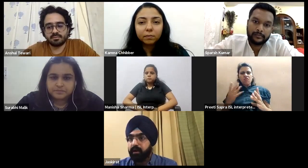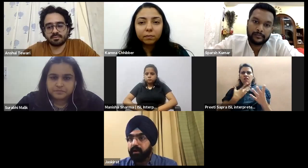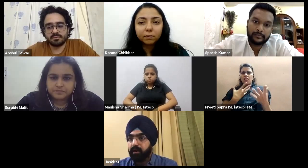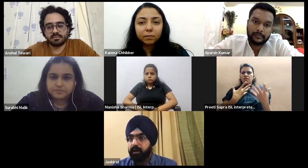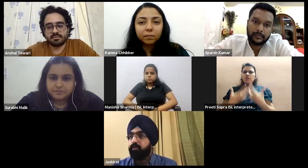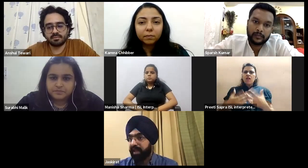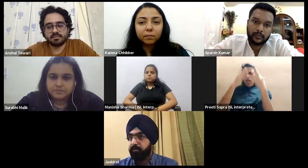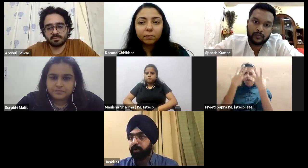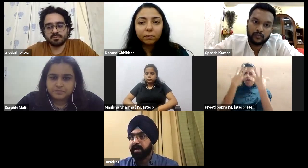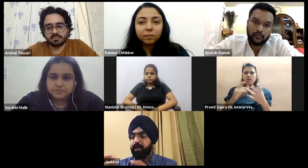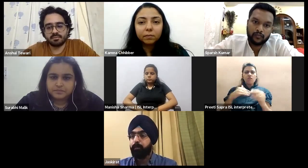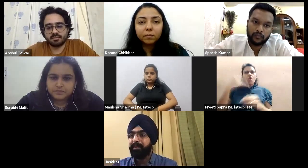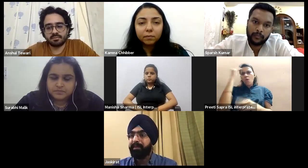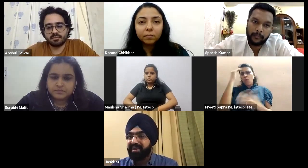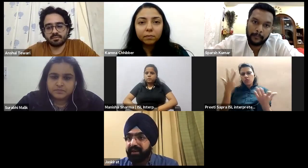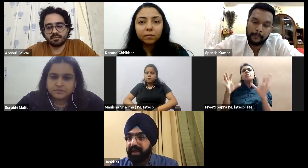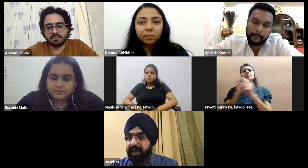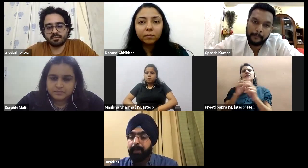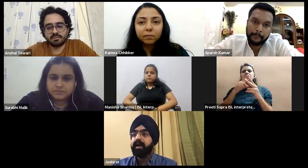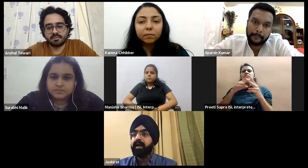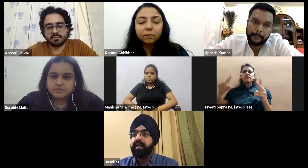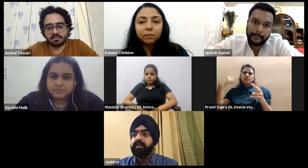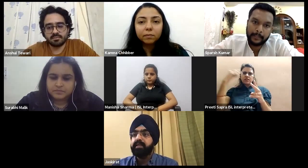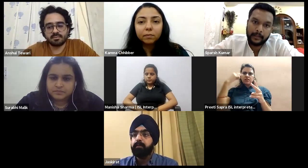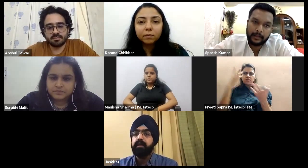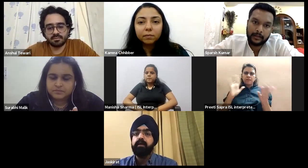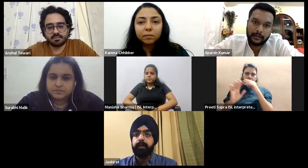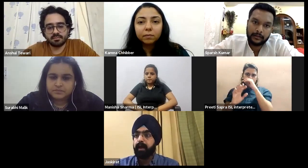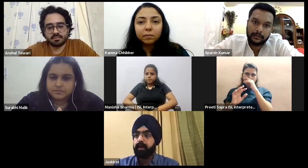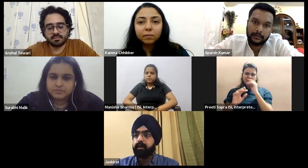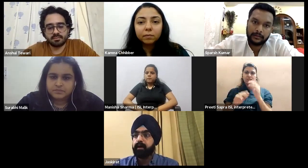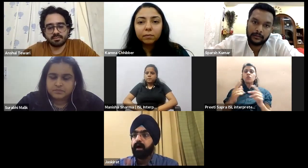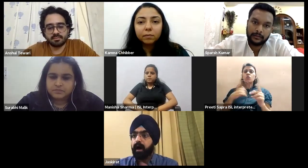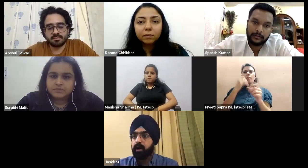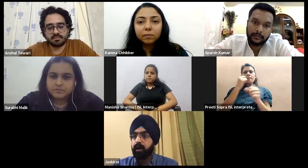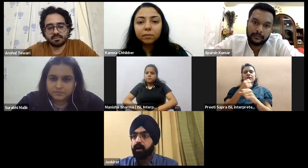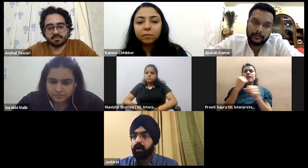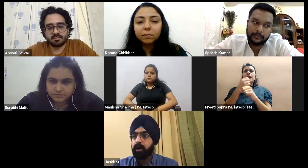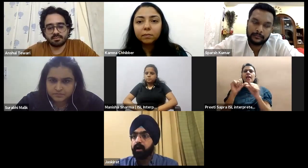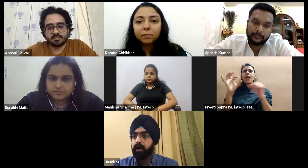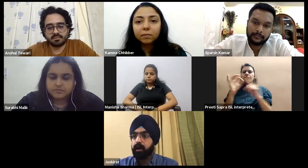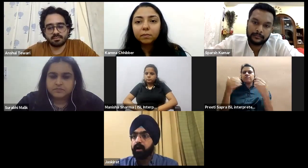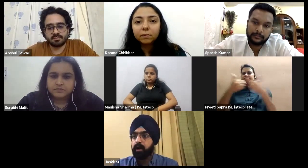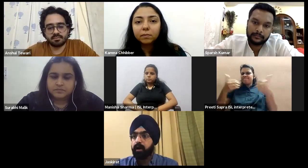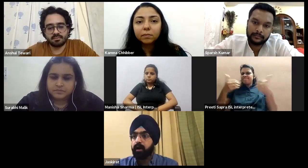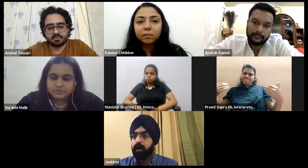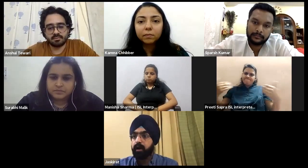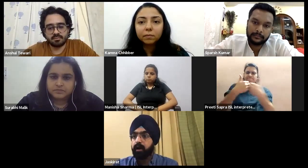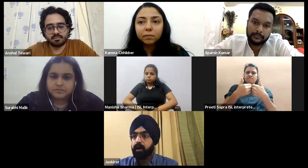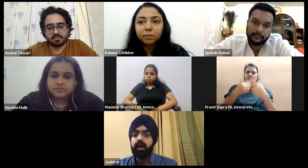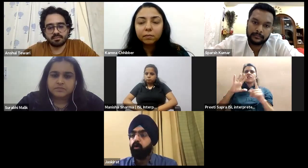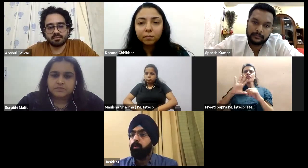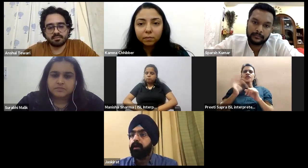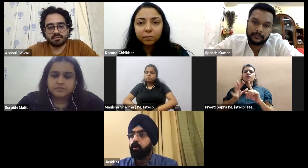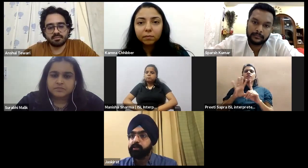media literacy over here is very important to plug that gap. But in the interim period, people like our other fact checkers